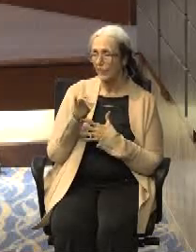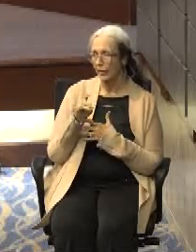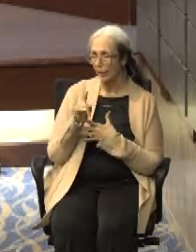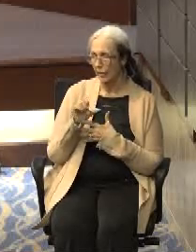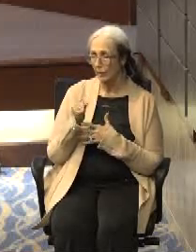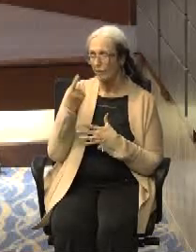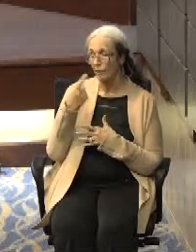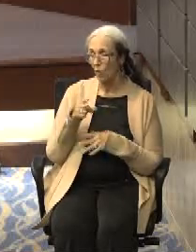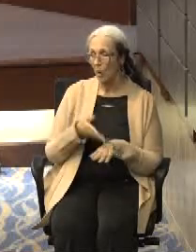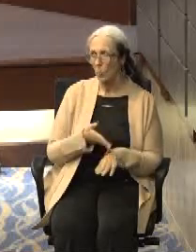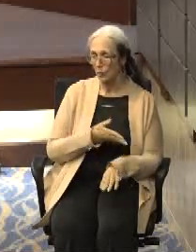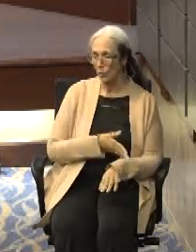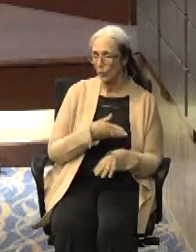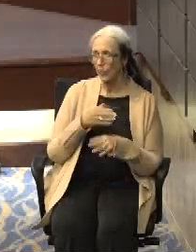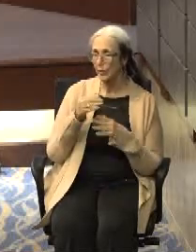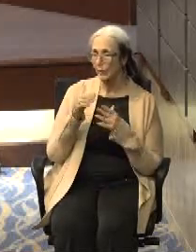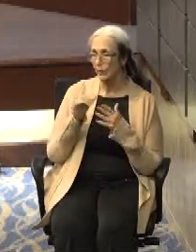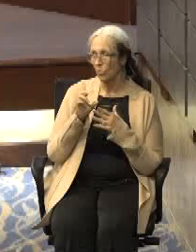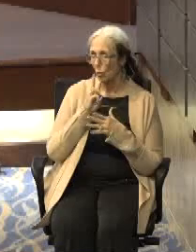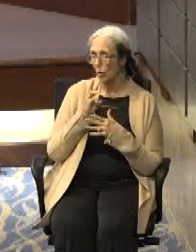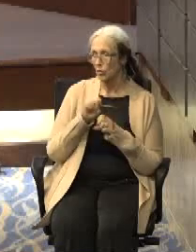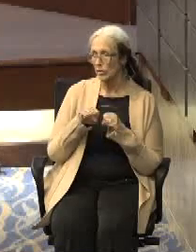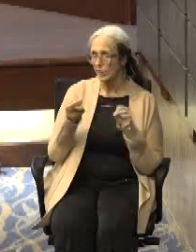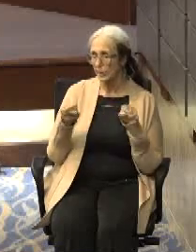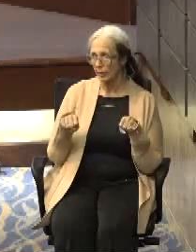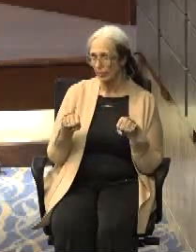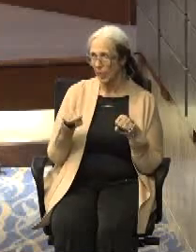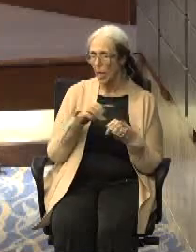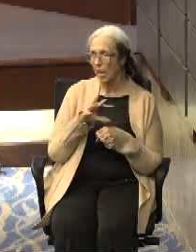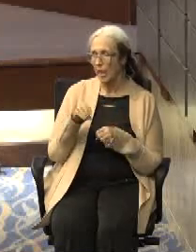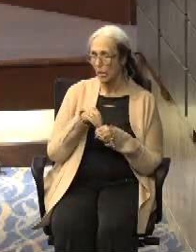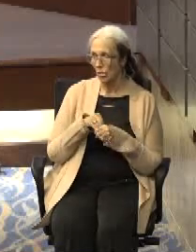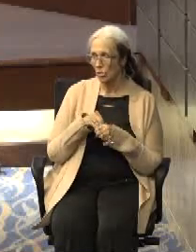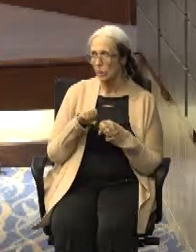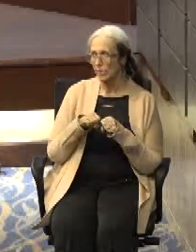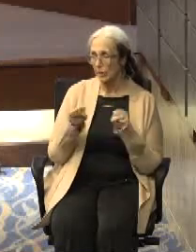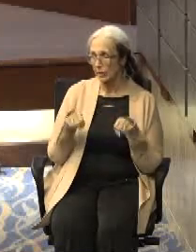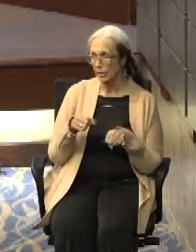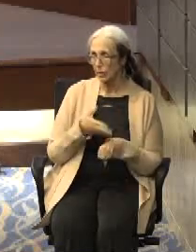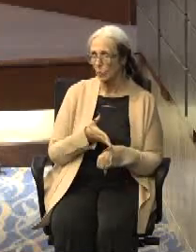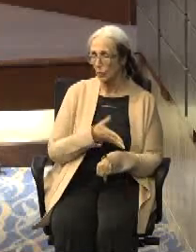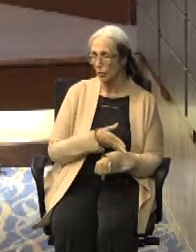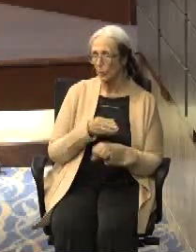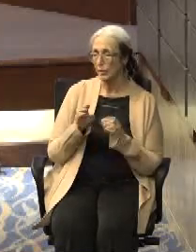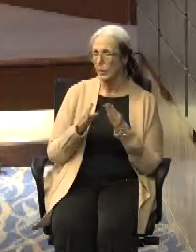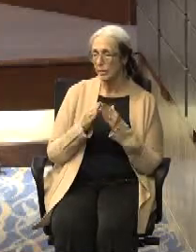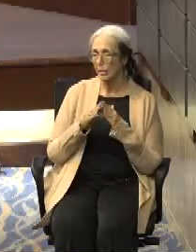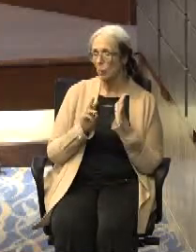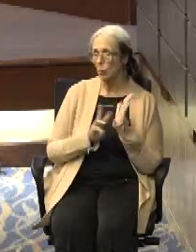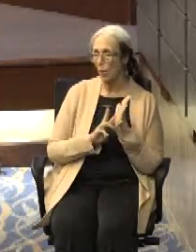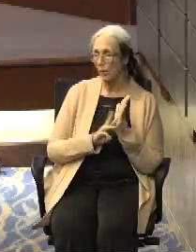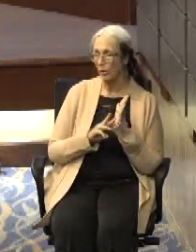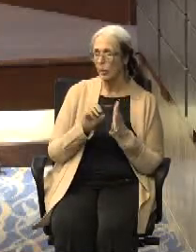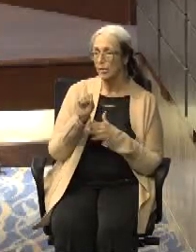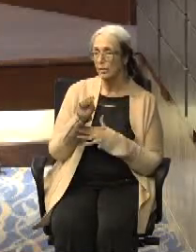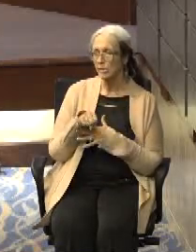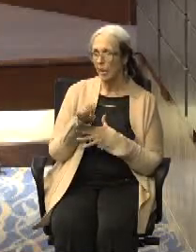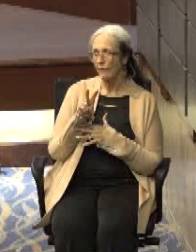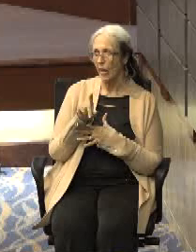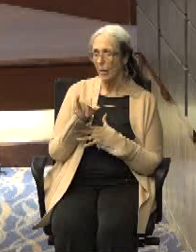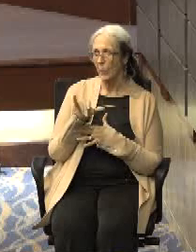for the improvement of the municipal water system, including the system improvement in the City of Waco for the South Valley